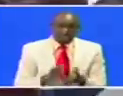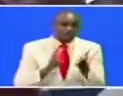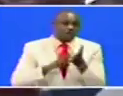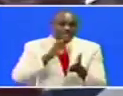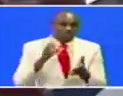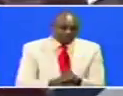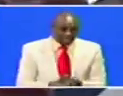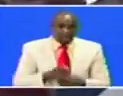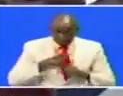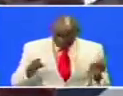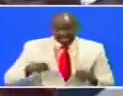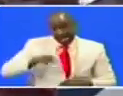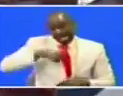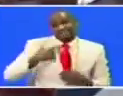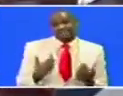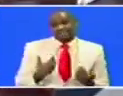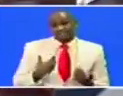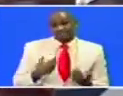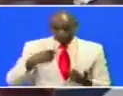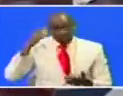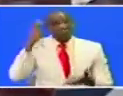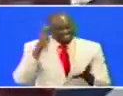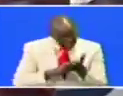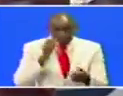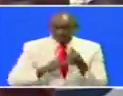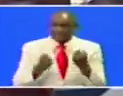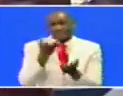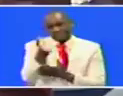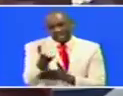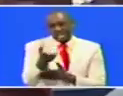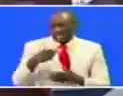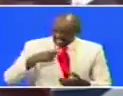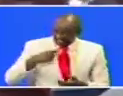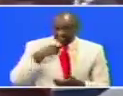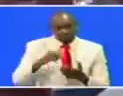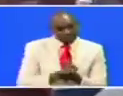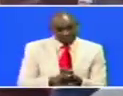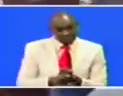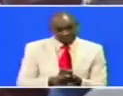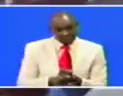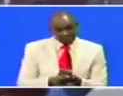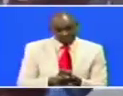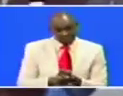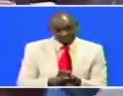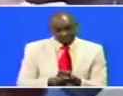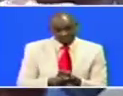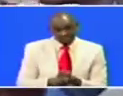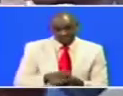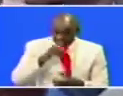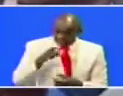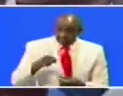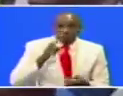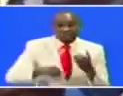County. Those of us who witnessed the disruption will not be scared or cowed by the